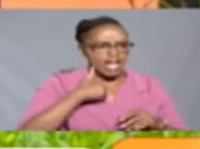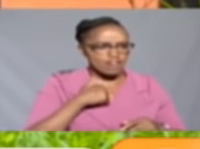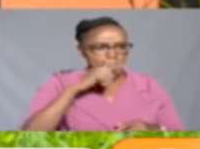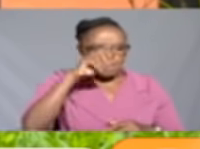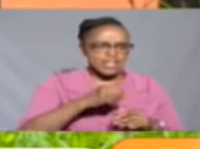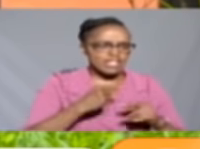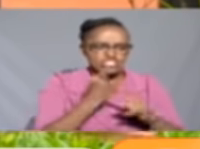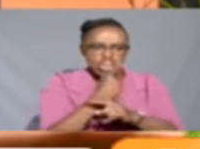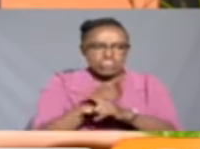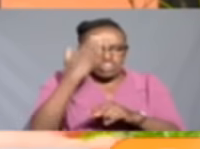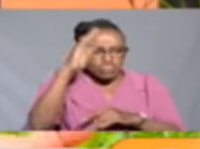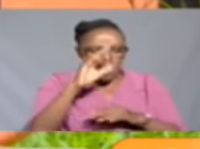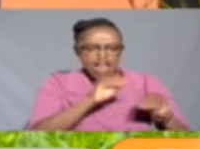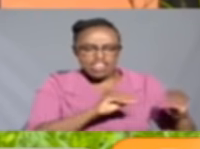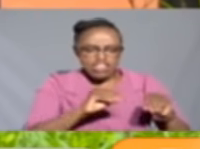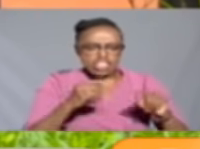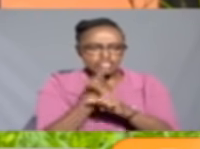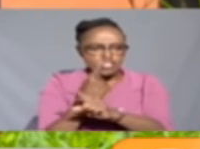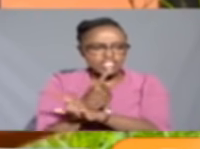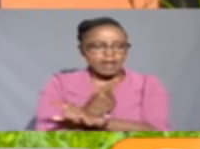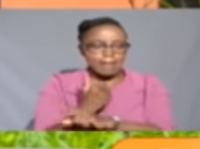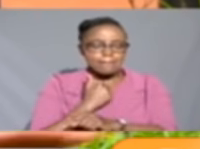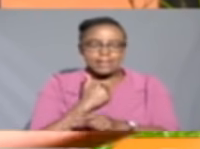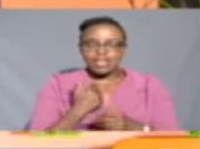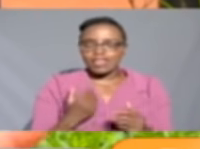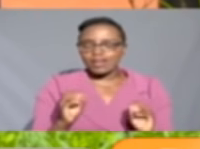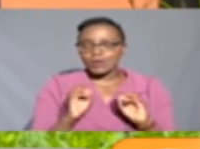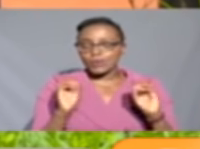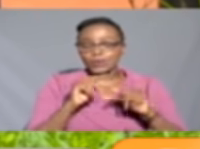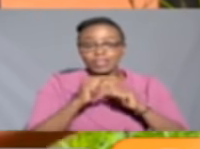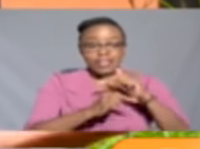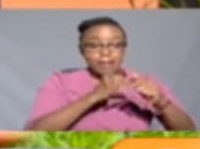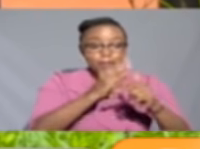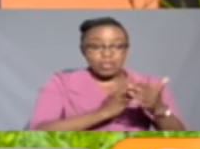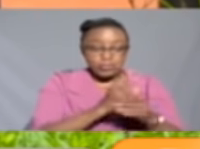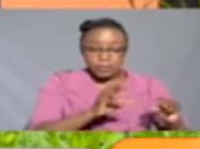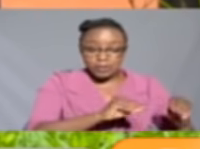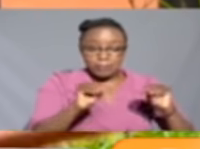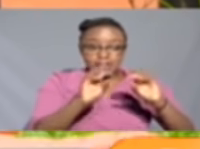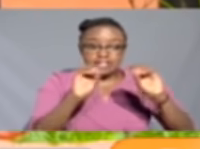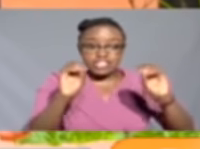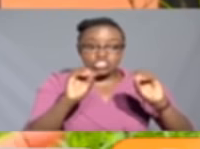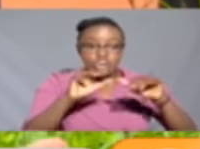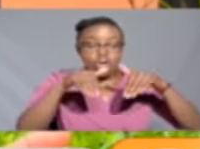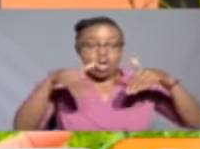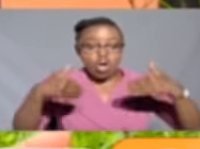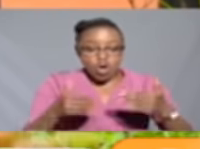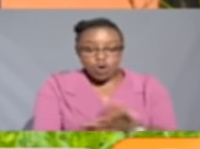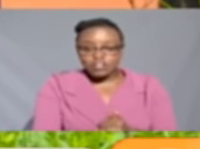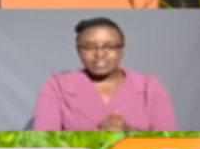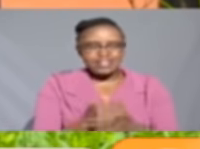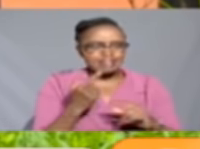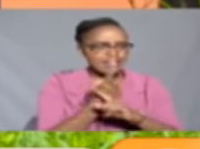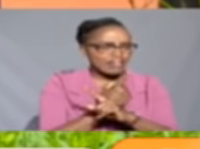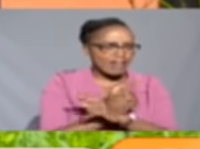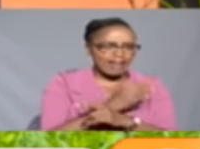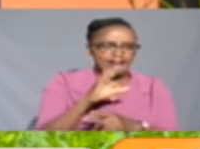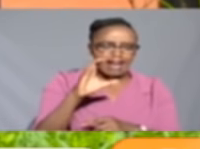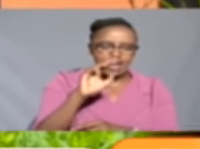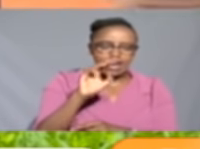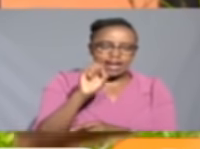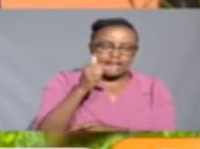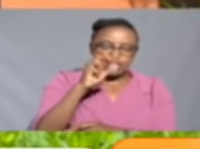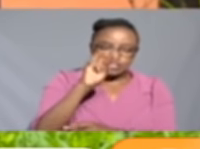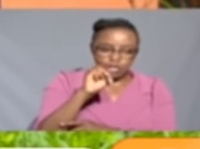through immigration, you must go through... I was never processed through immigration or customs on the 6th